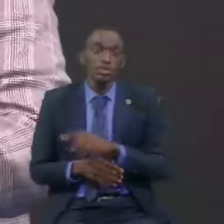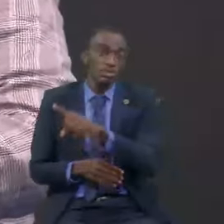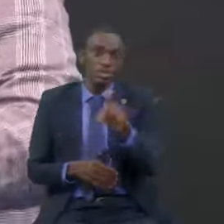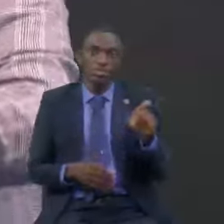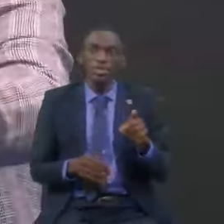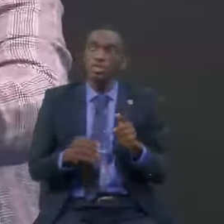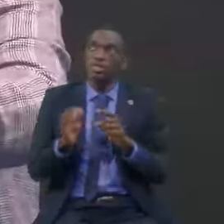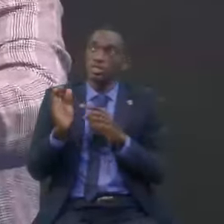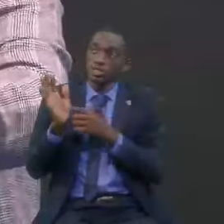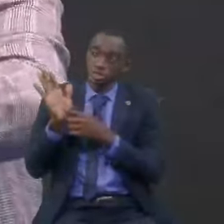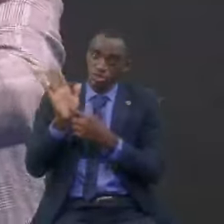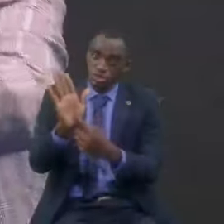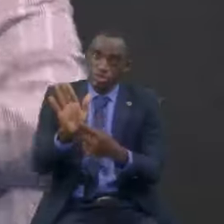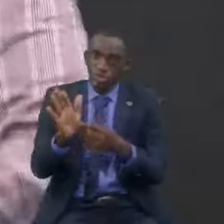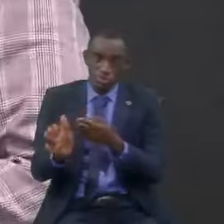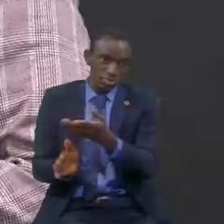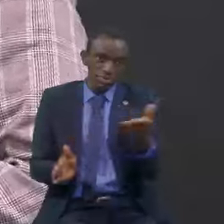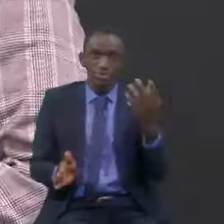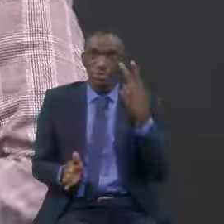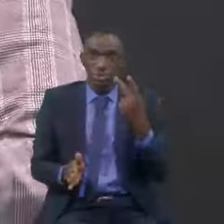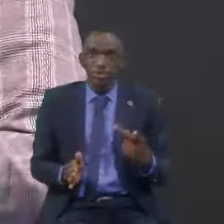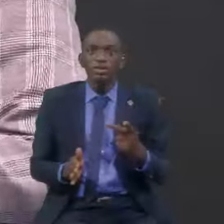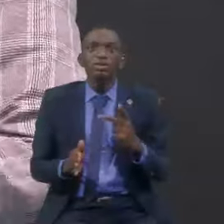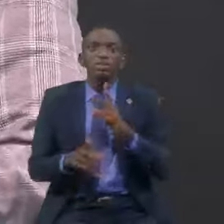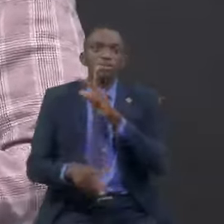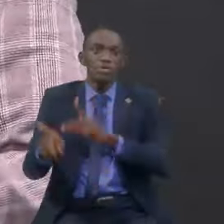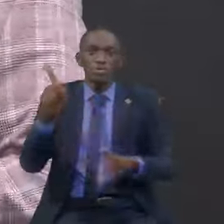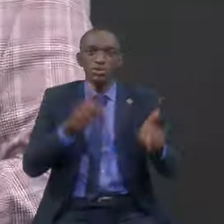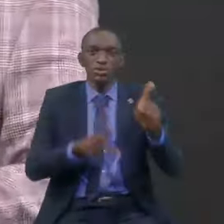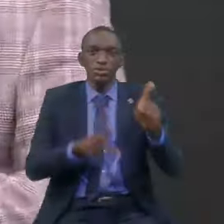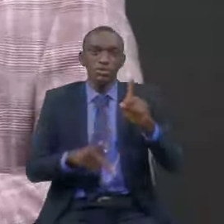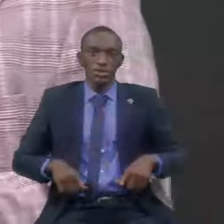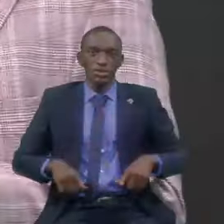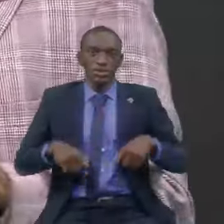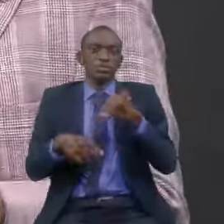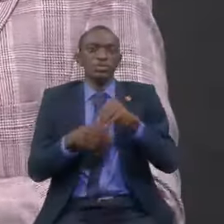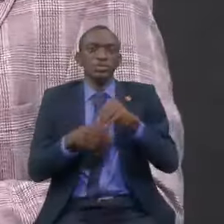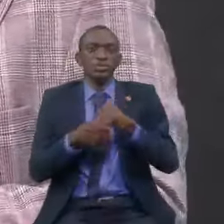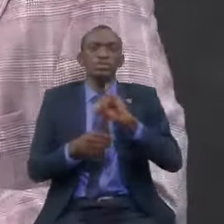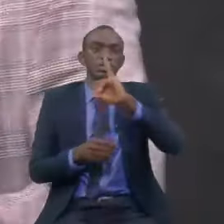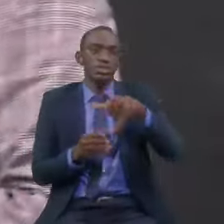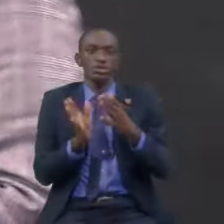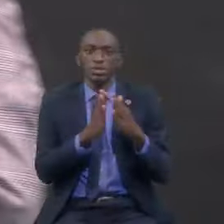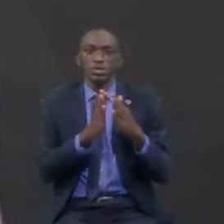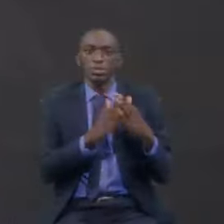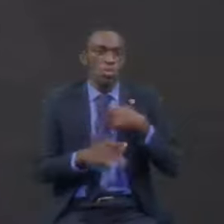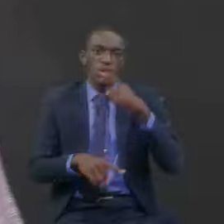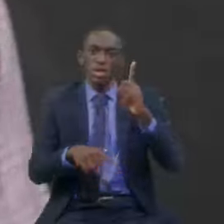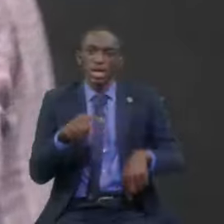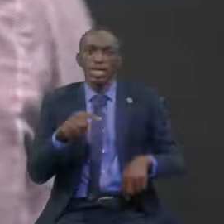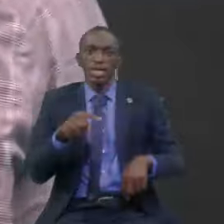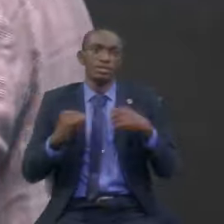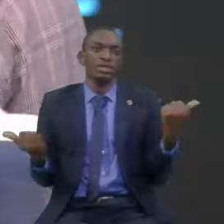them that dwell in Jerusalem, and we cannot deny it. A